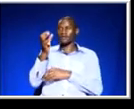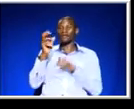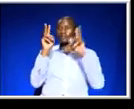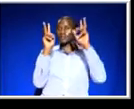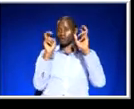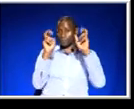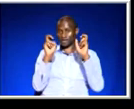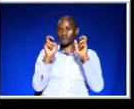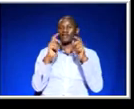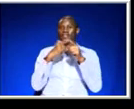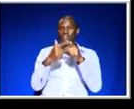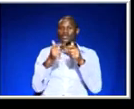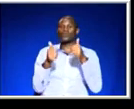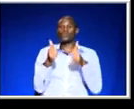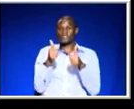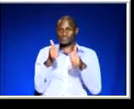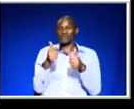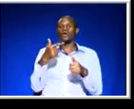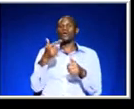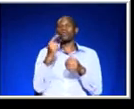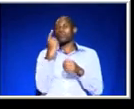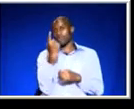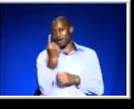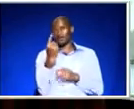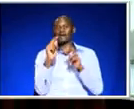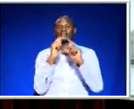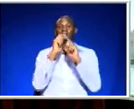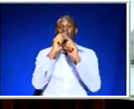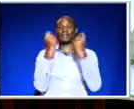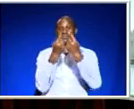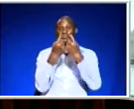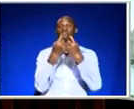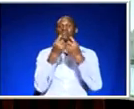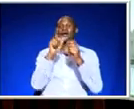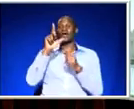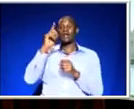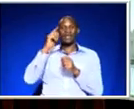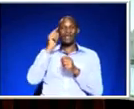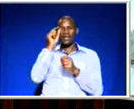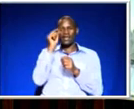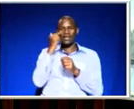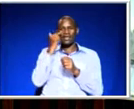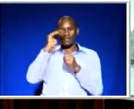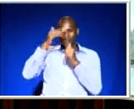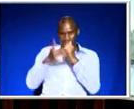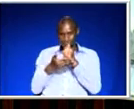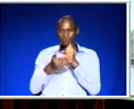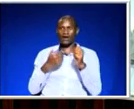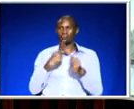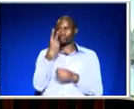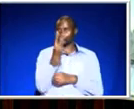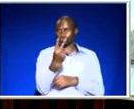topic, of which one of them is the types of lenses. Now, we have two broad categories of